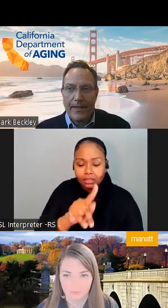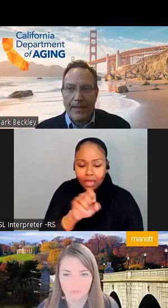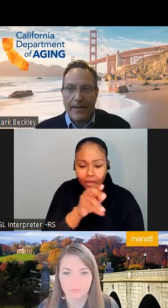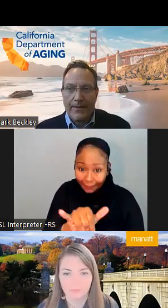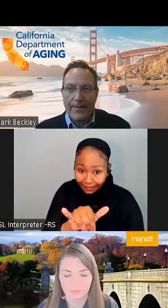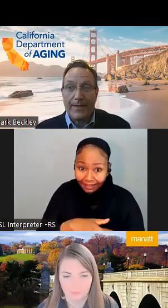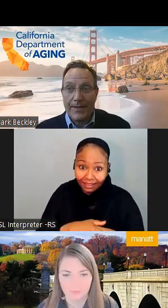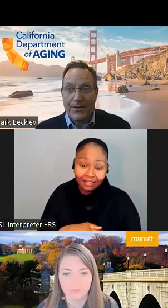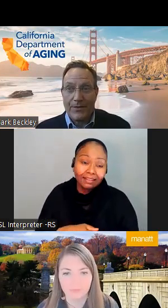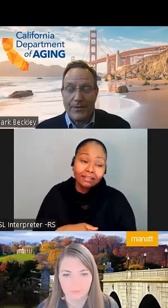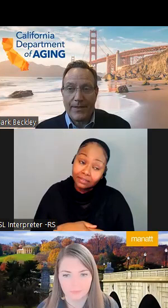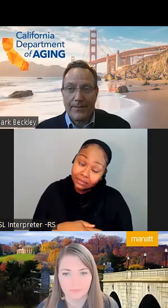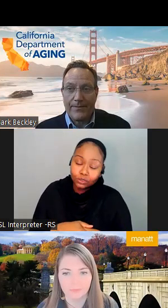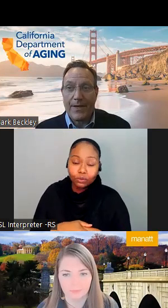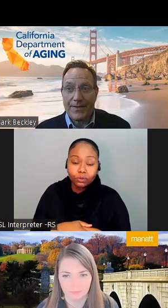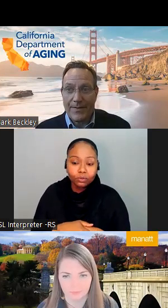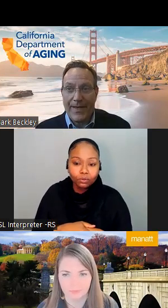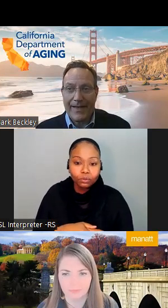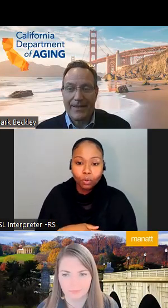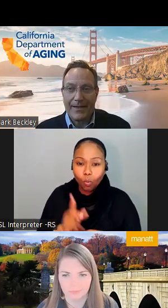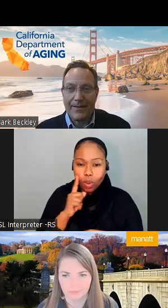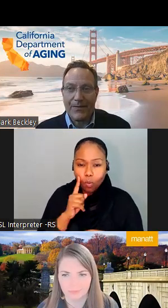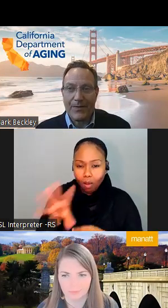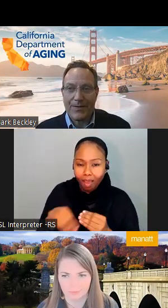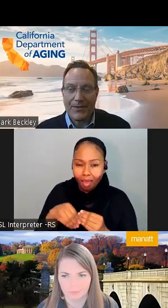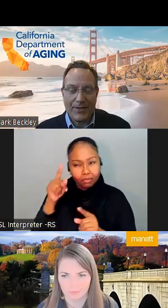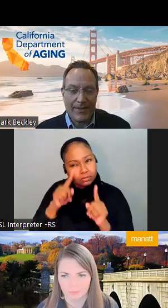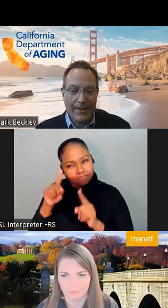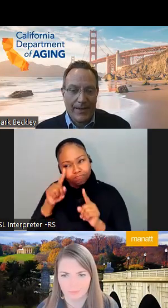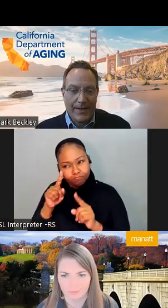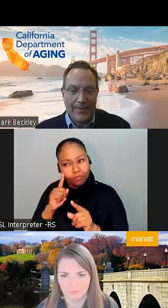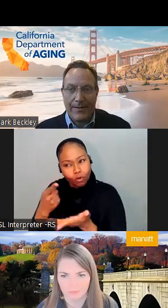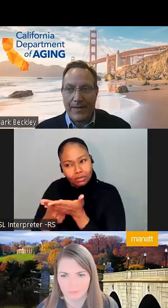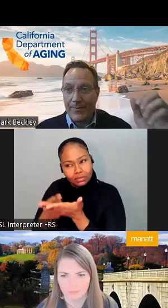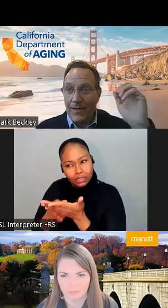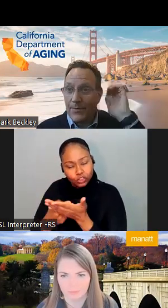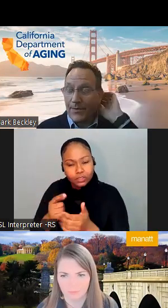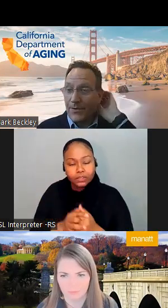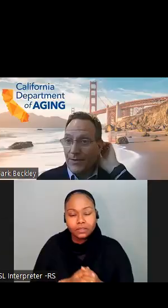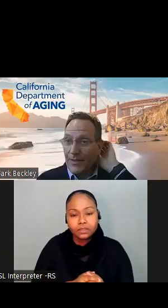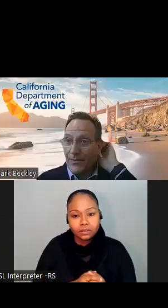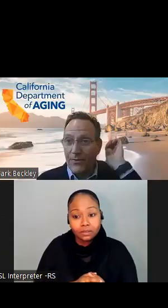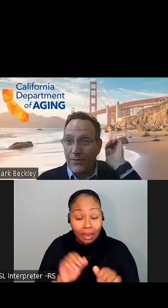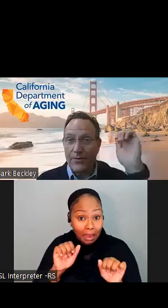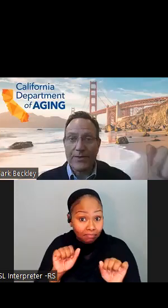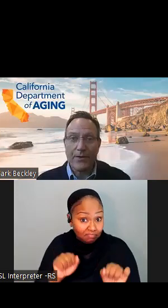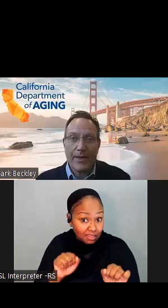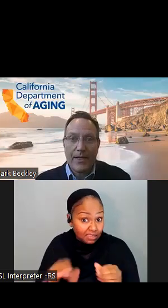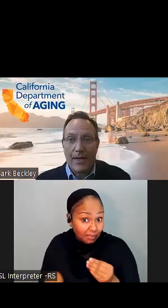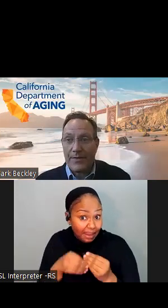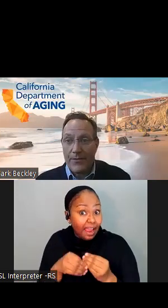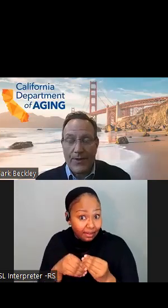take these additional concepts back for discussion and possible inclusion into the work group